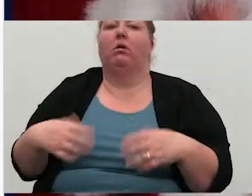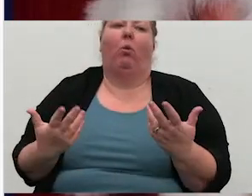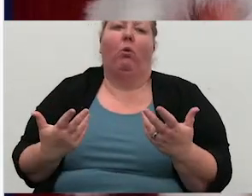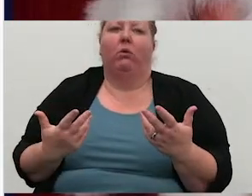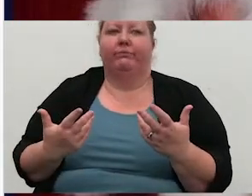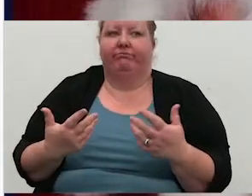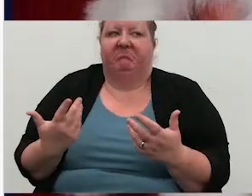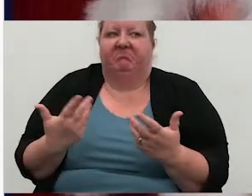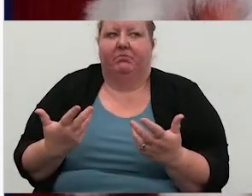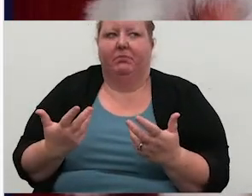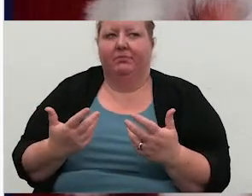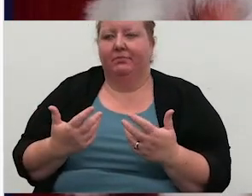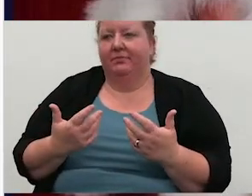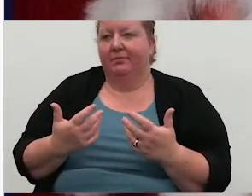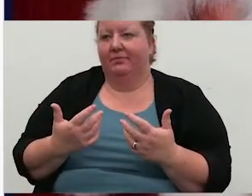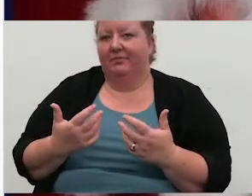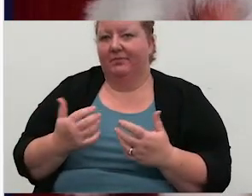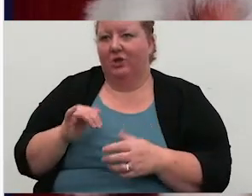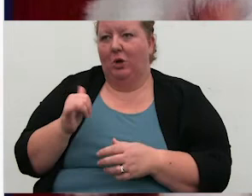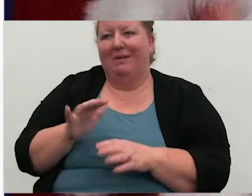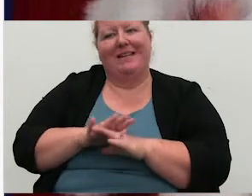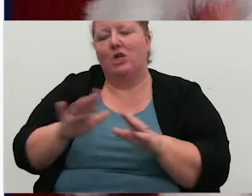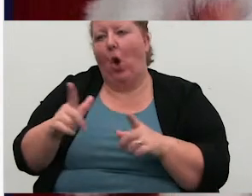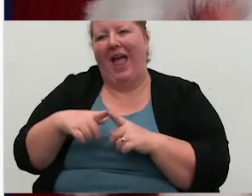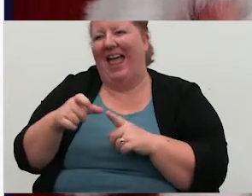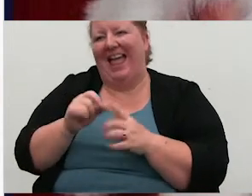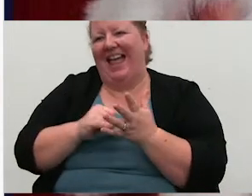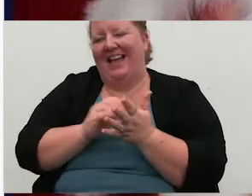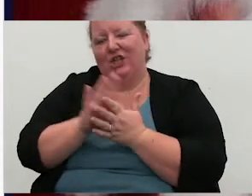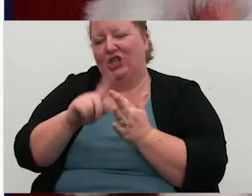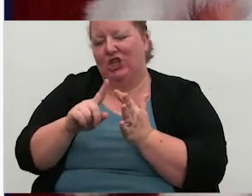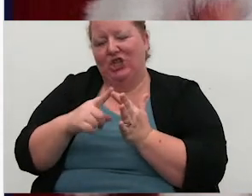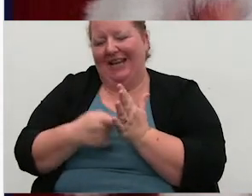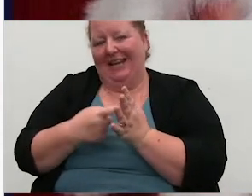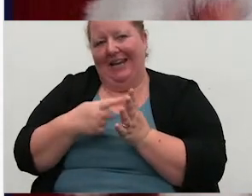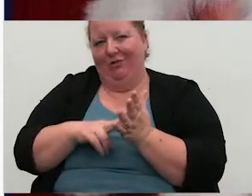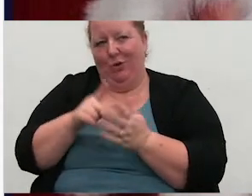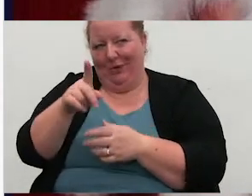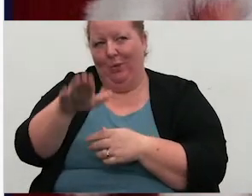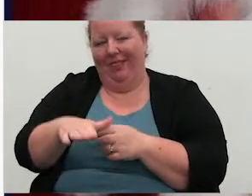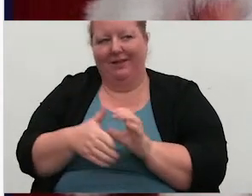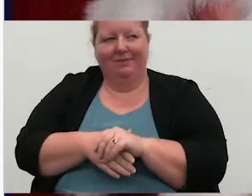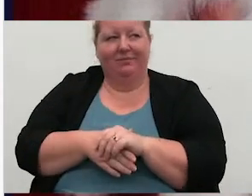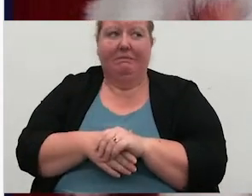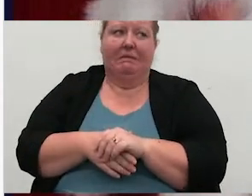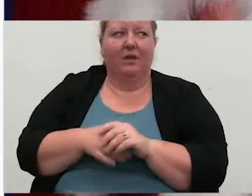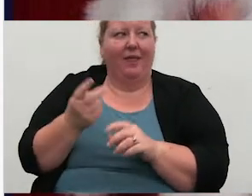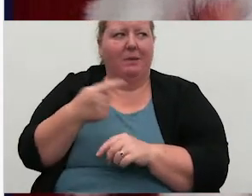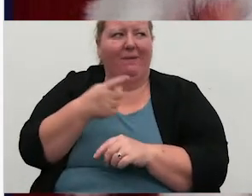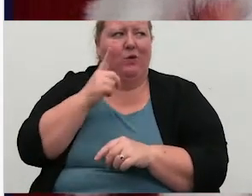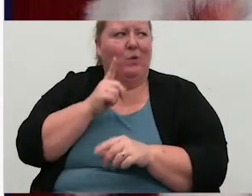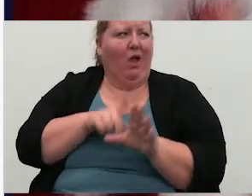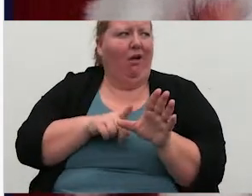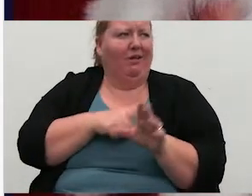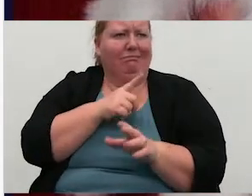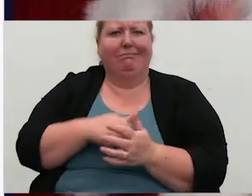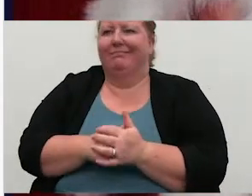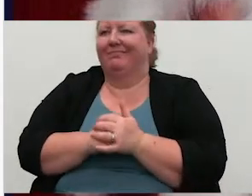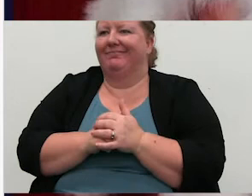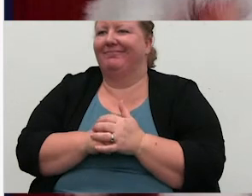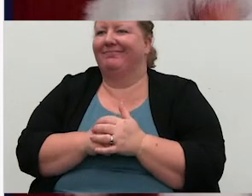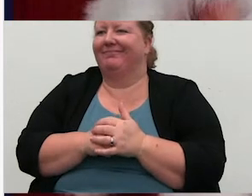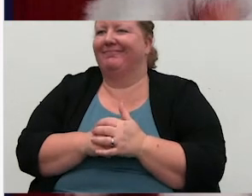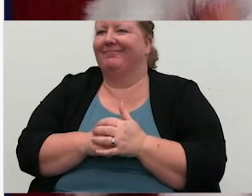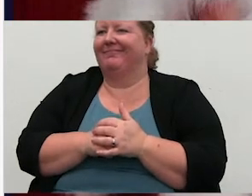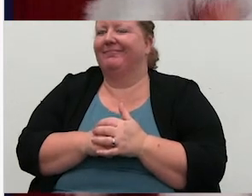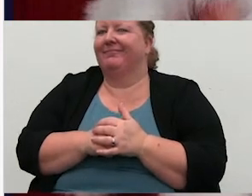or no, probably not Ed Sheeran when you were little. Oh, I don't know, some of you are quite young. But